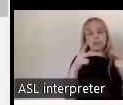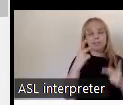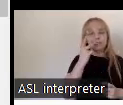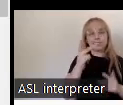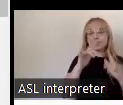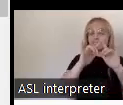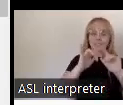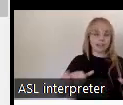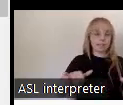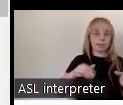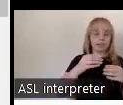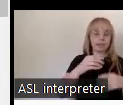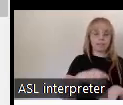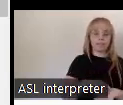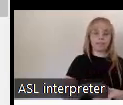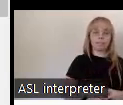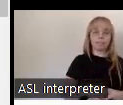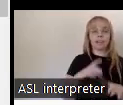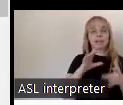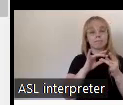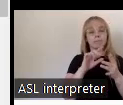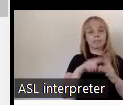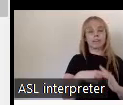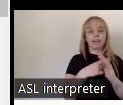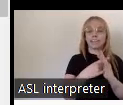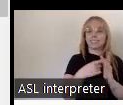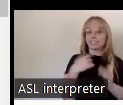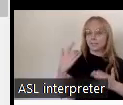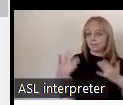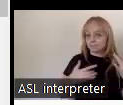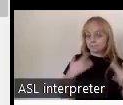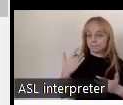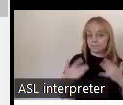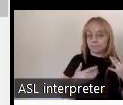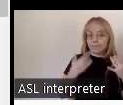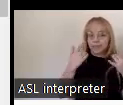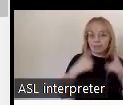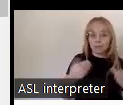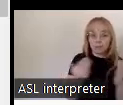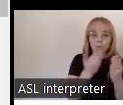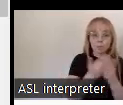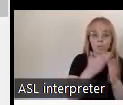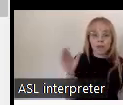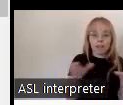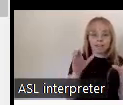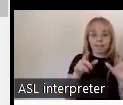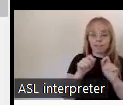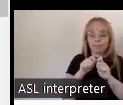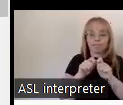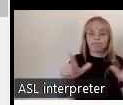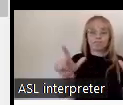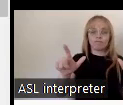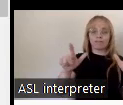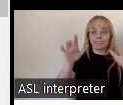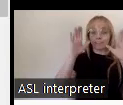these paths. And I mentioned at the beginning that there's some exciting things happening. There's a new Vault activity release, which we expect